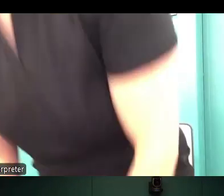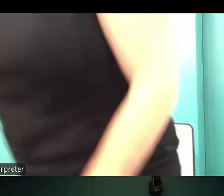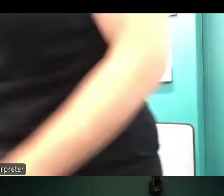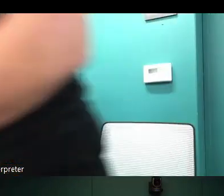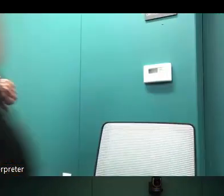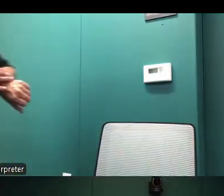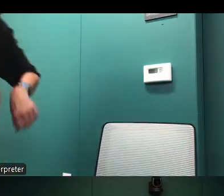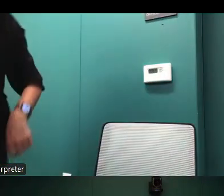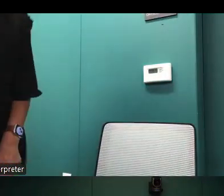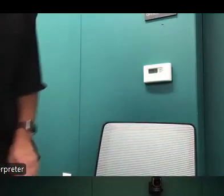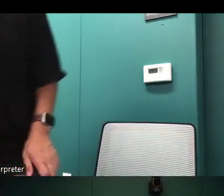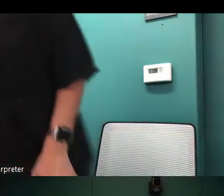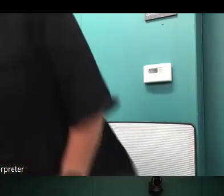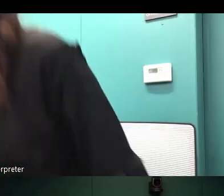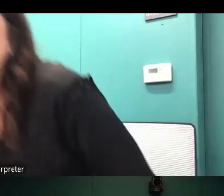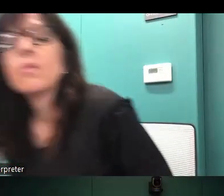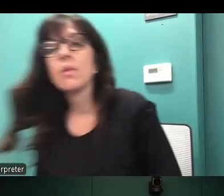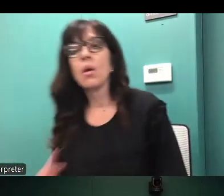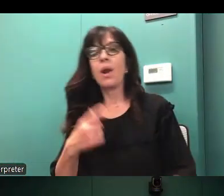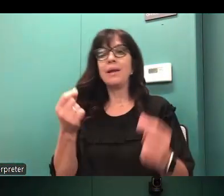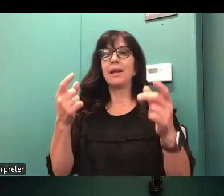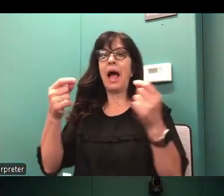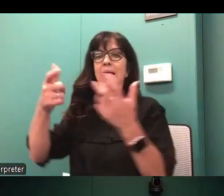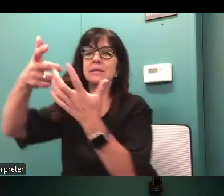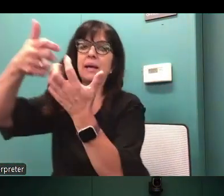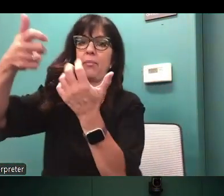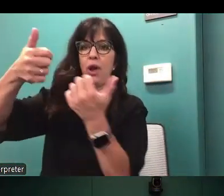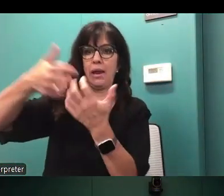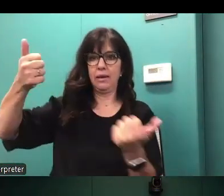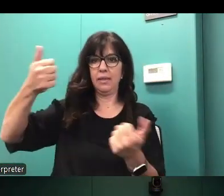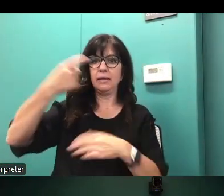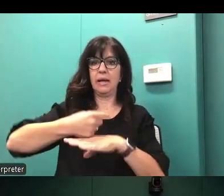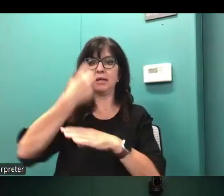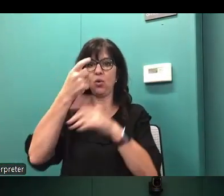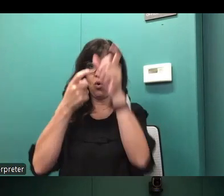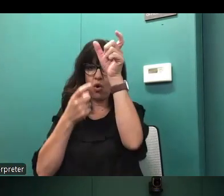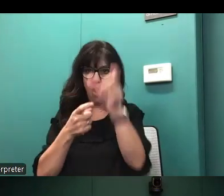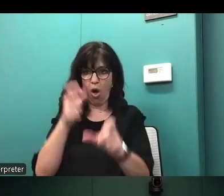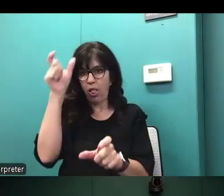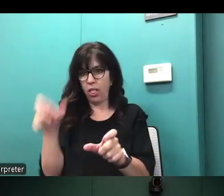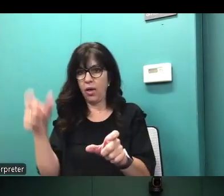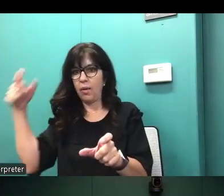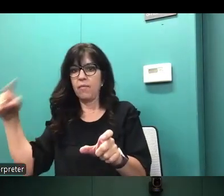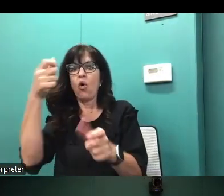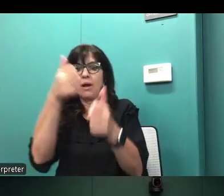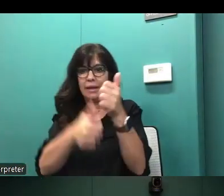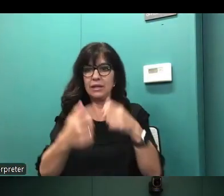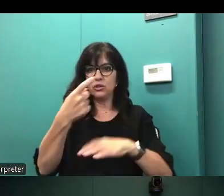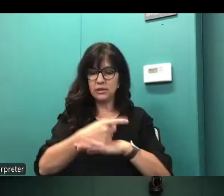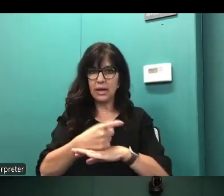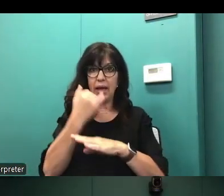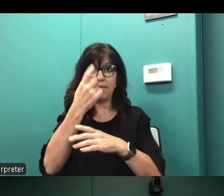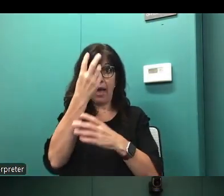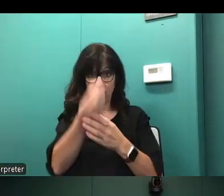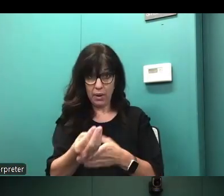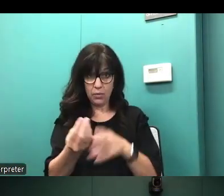actually separated the days out. So then I would have a column for each day. So I could see Mondays. So I could see if every Monday